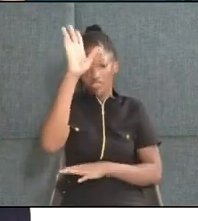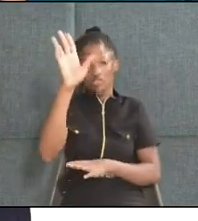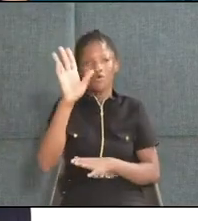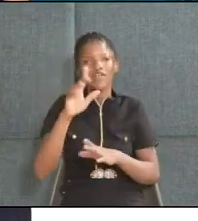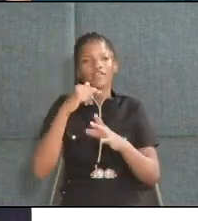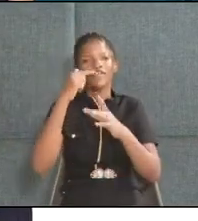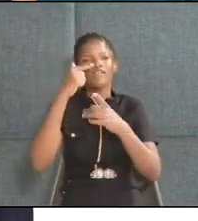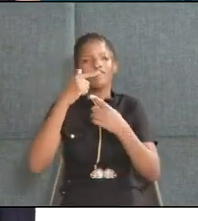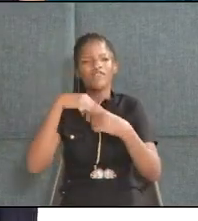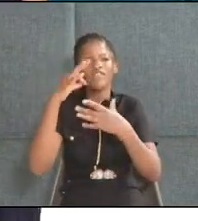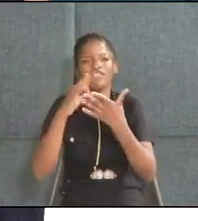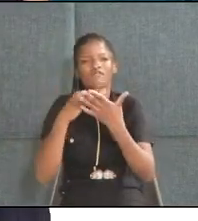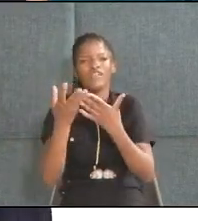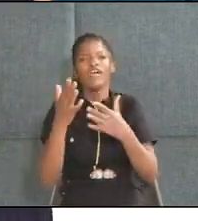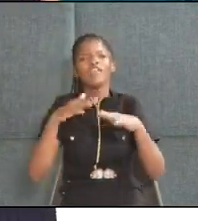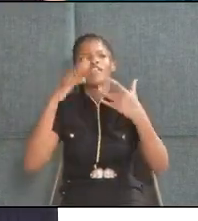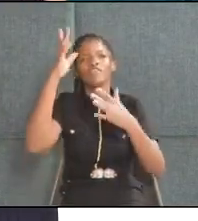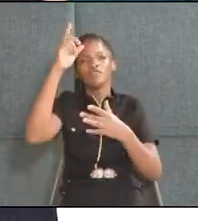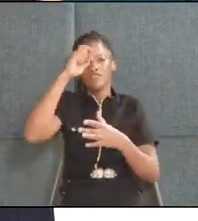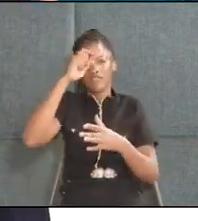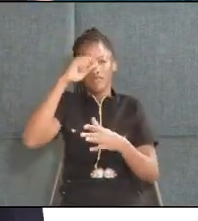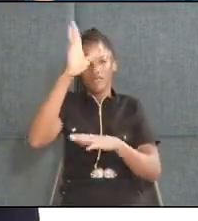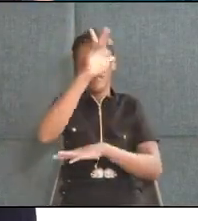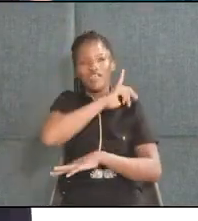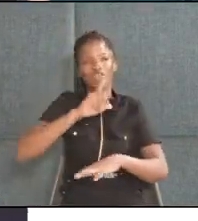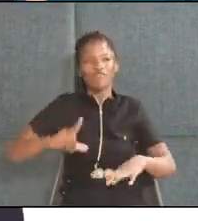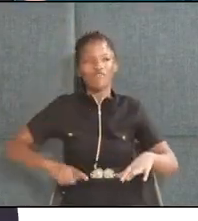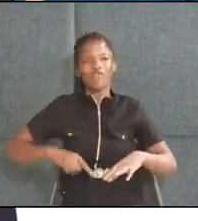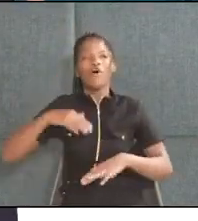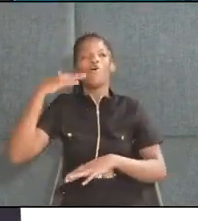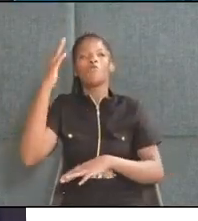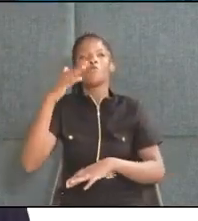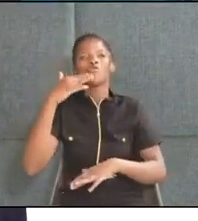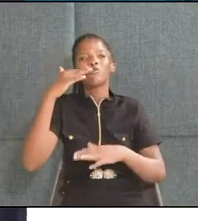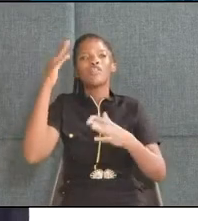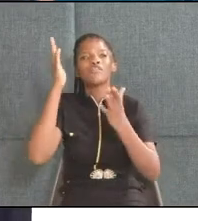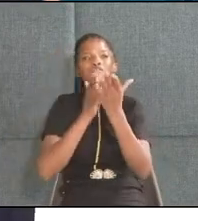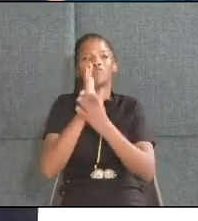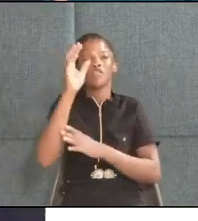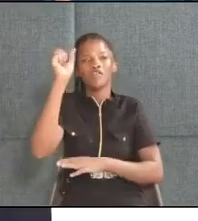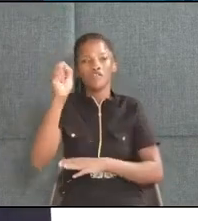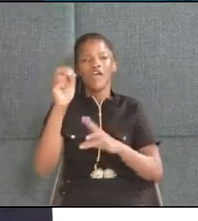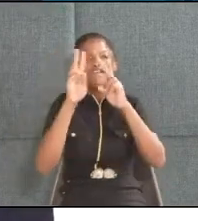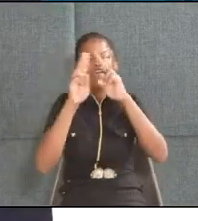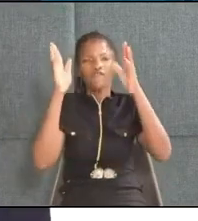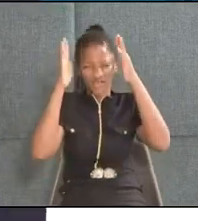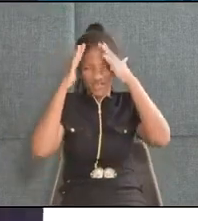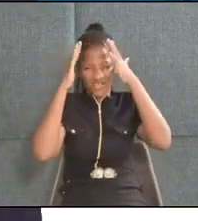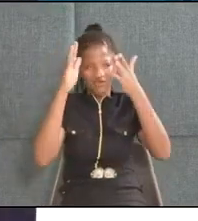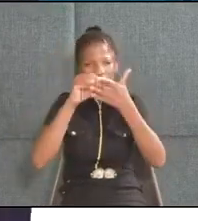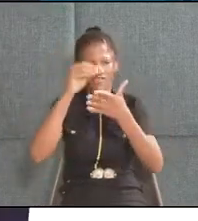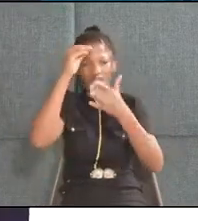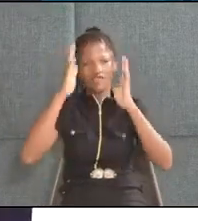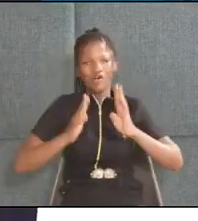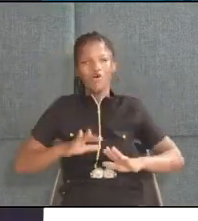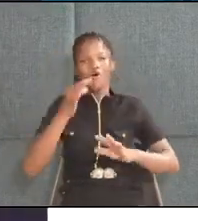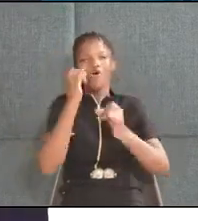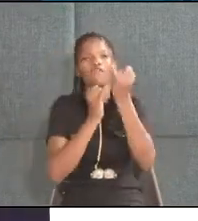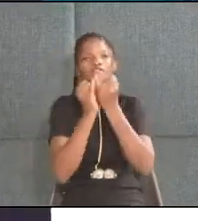resist his wisdom and the good spirit that was always in him. I can tell he was clearly a good student of Sabbath